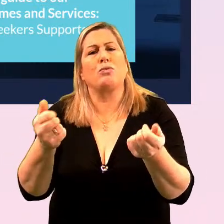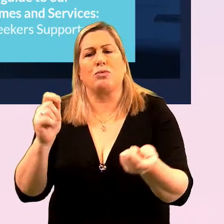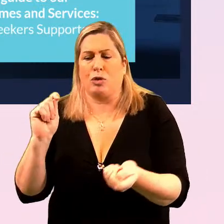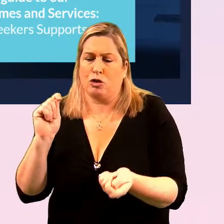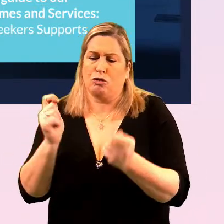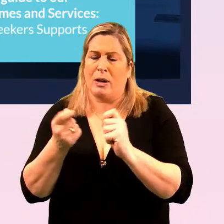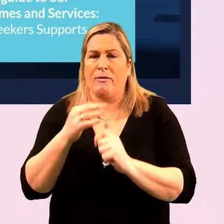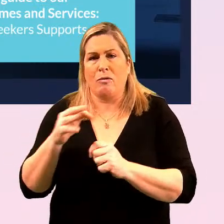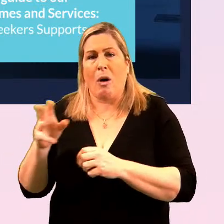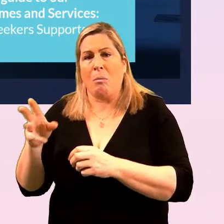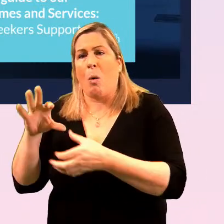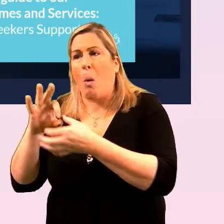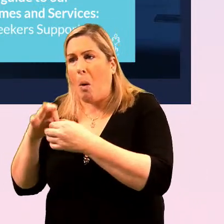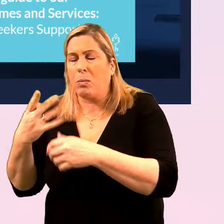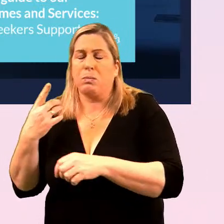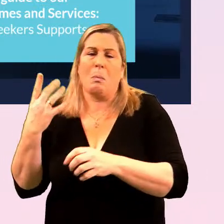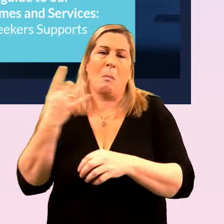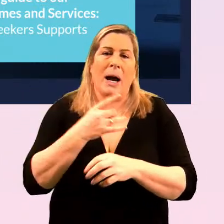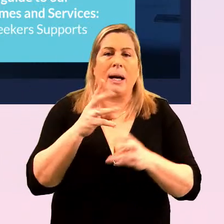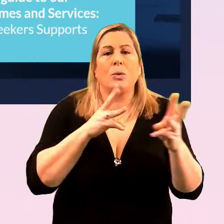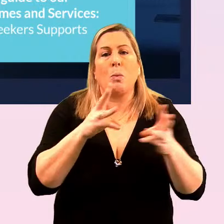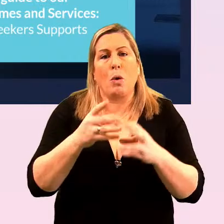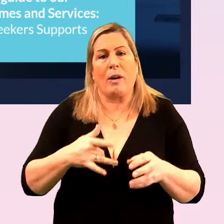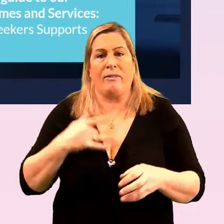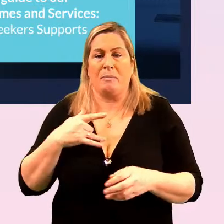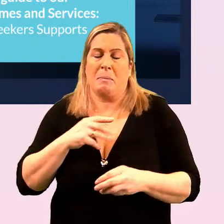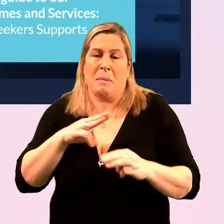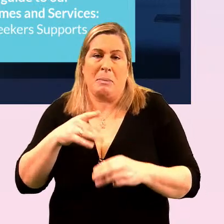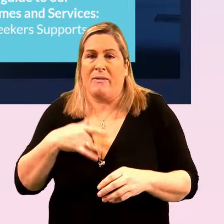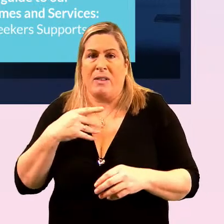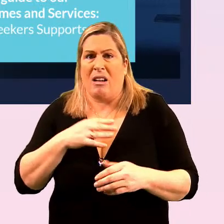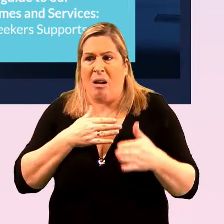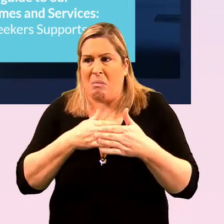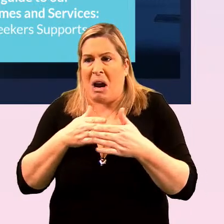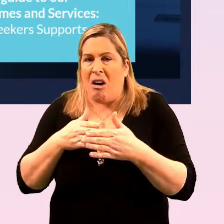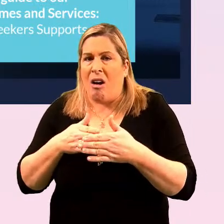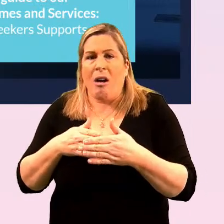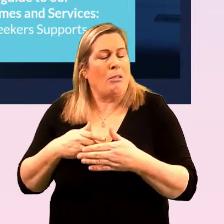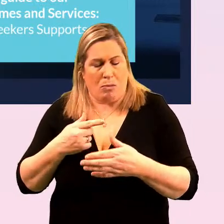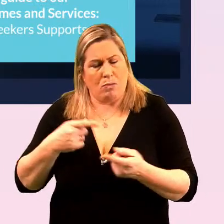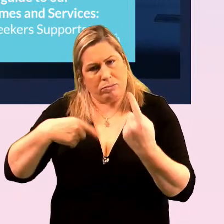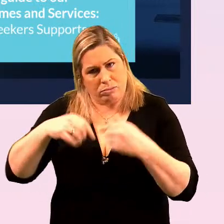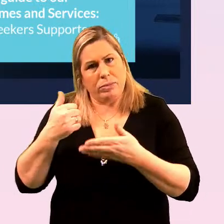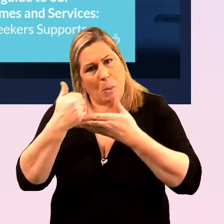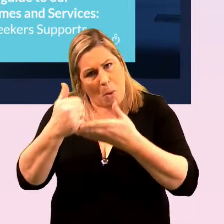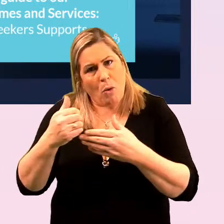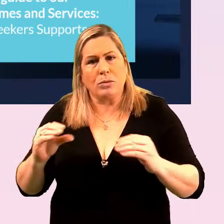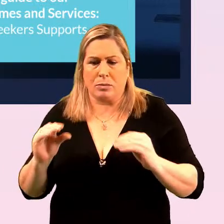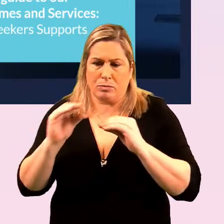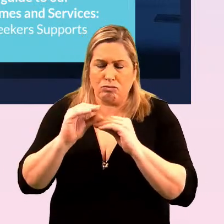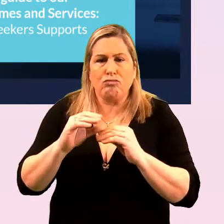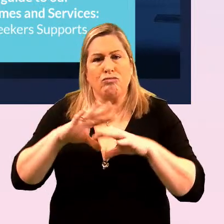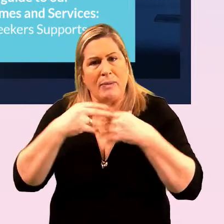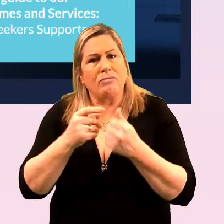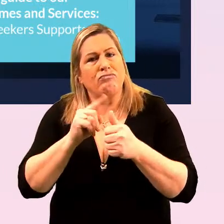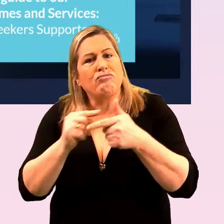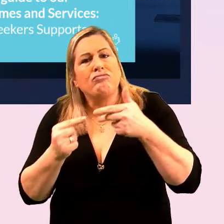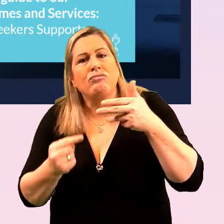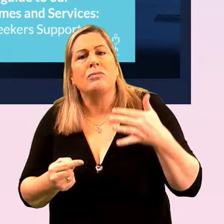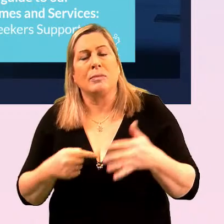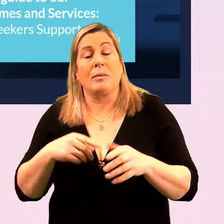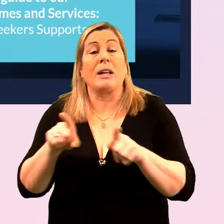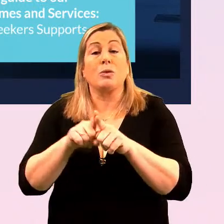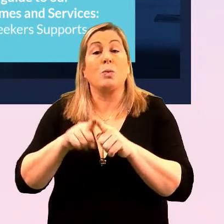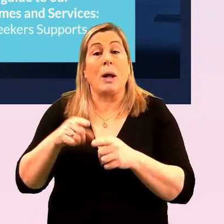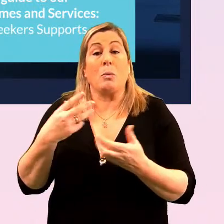there's barriers to moving back into employment. Then obviously there are some incentives for employers to take people on as